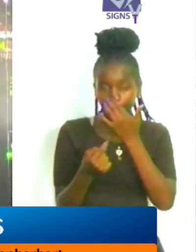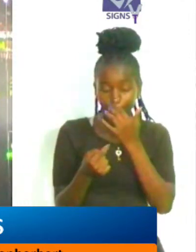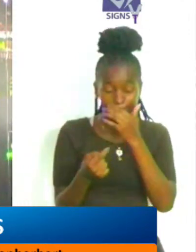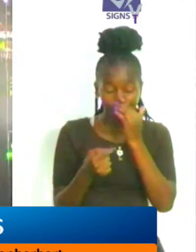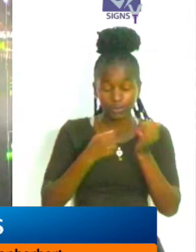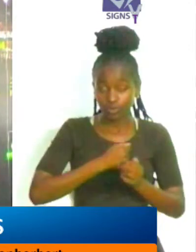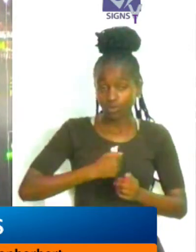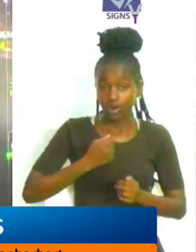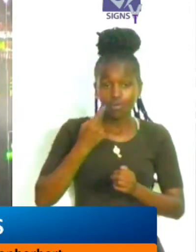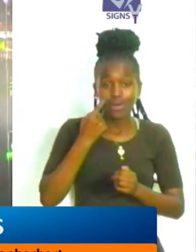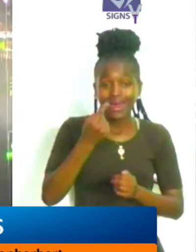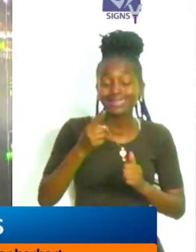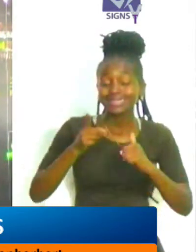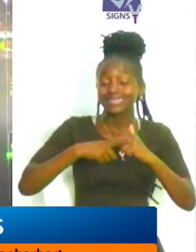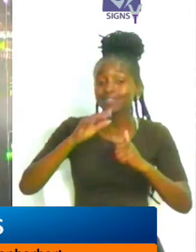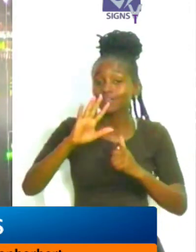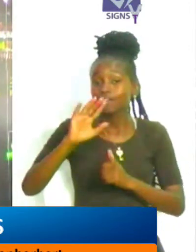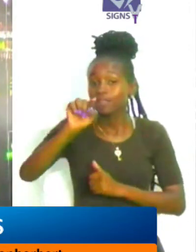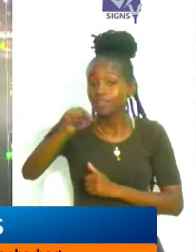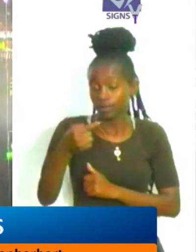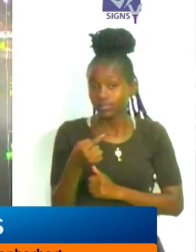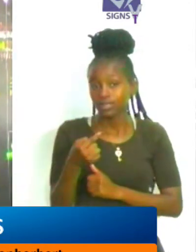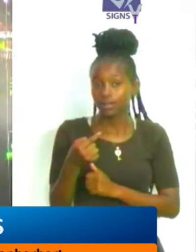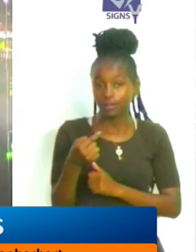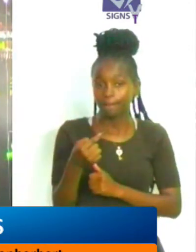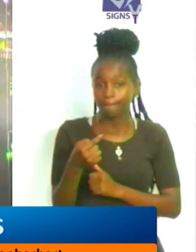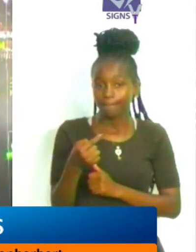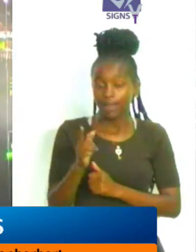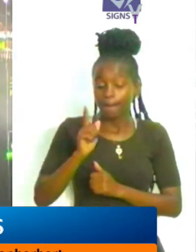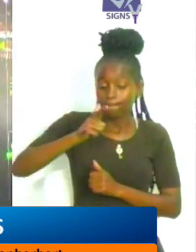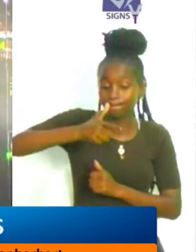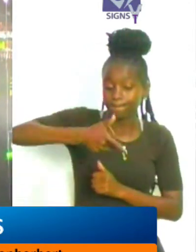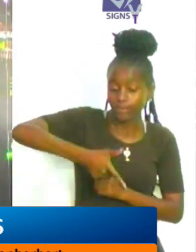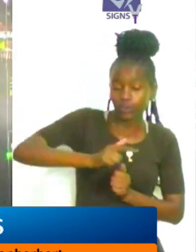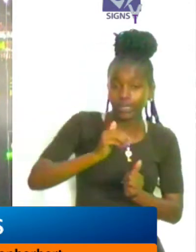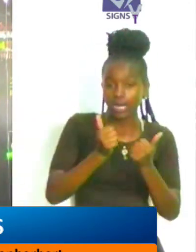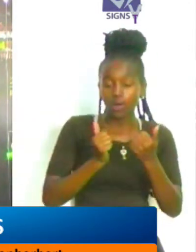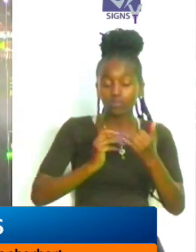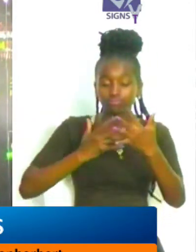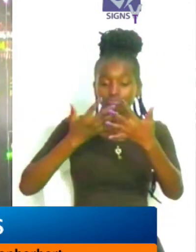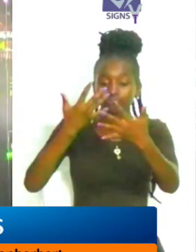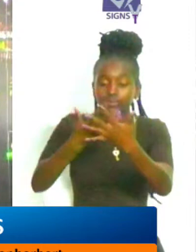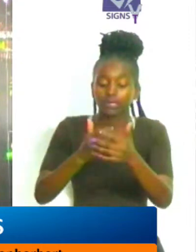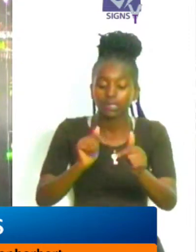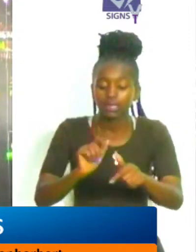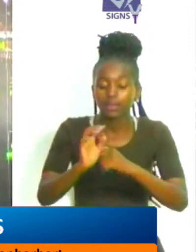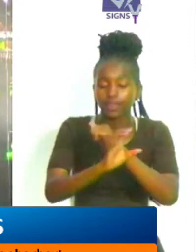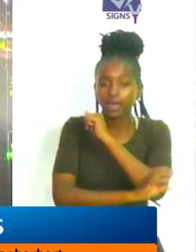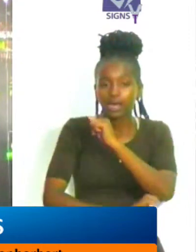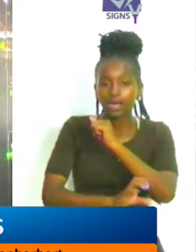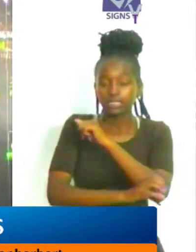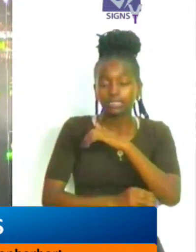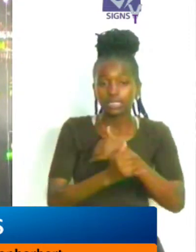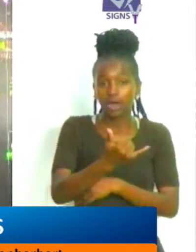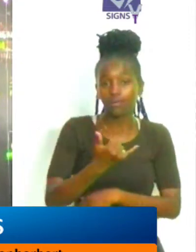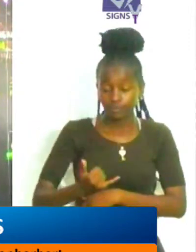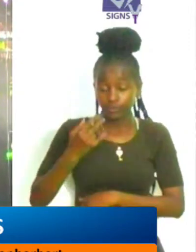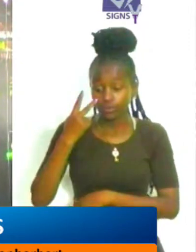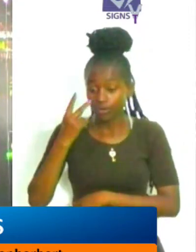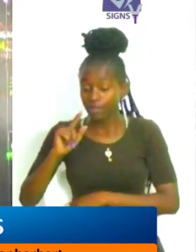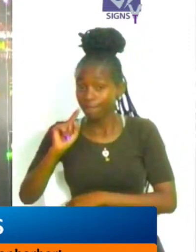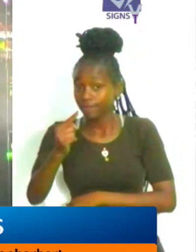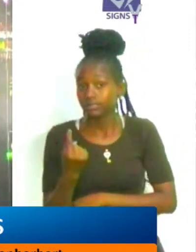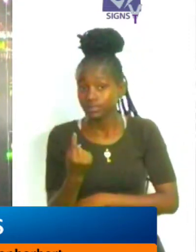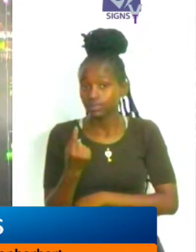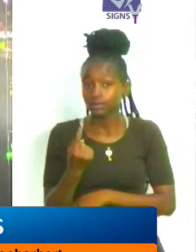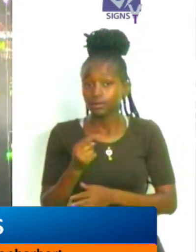165,000 metric tons of fuel from Middle East has landed in the country. Now, the first consignment of